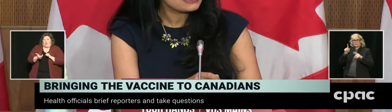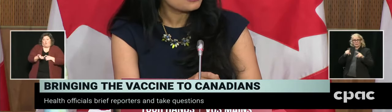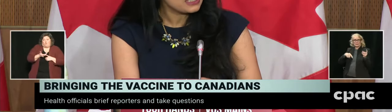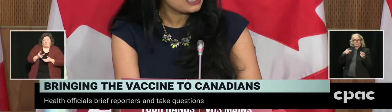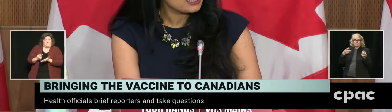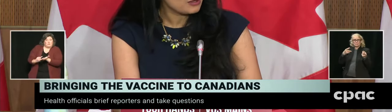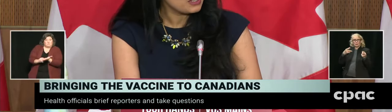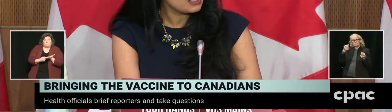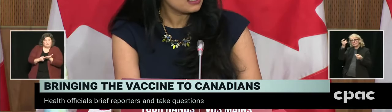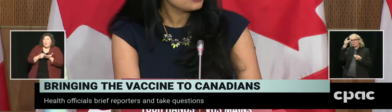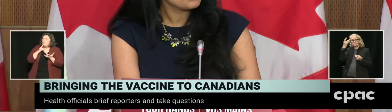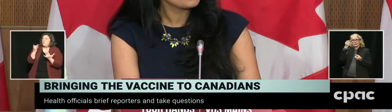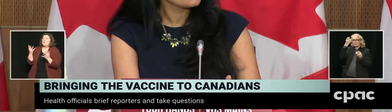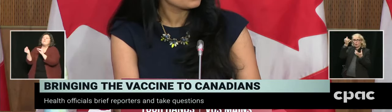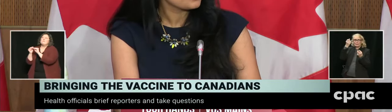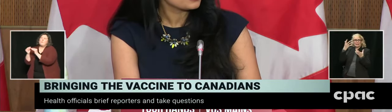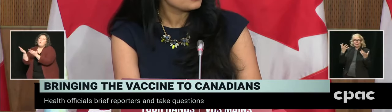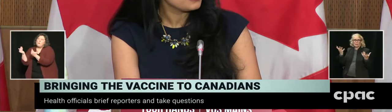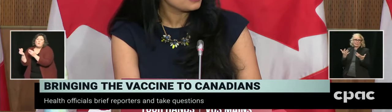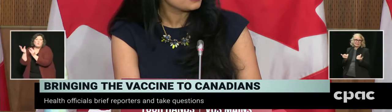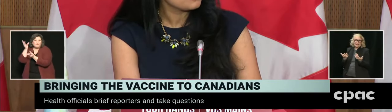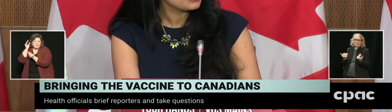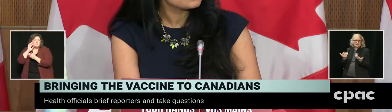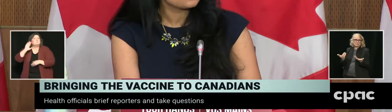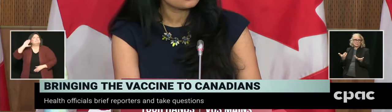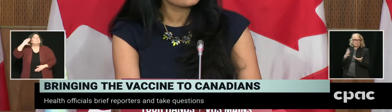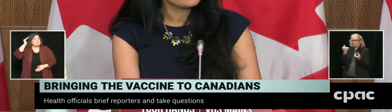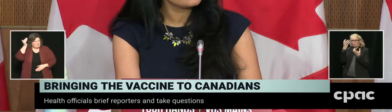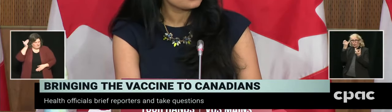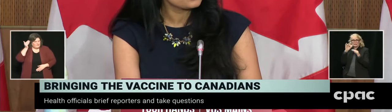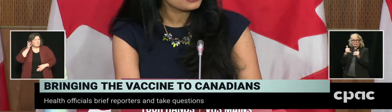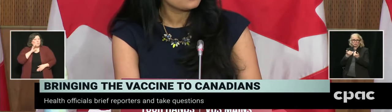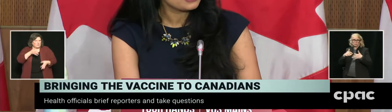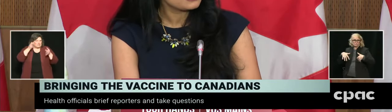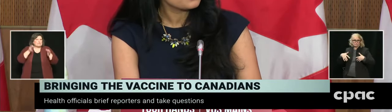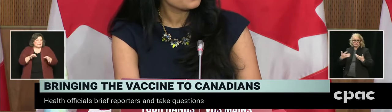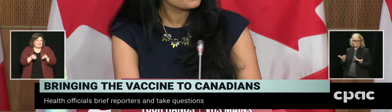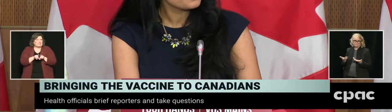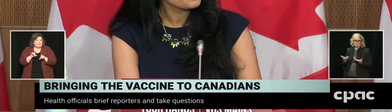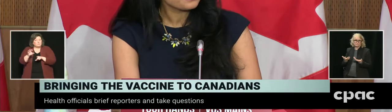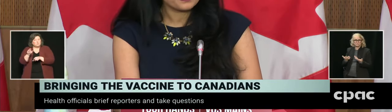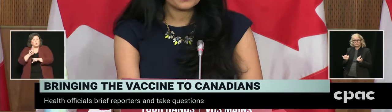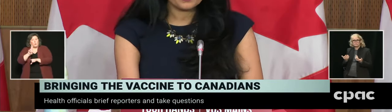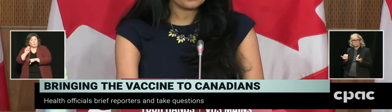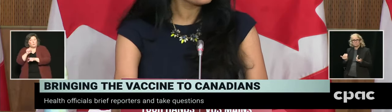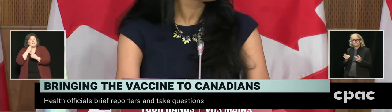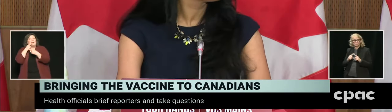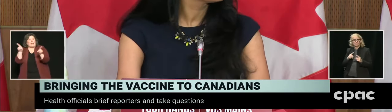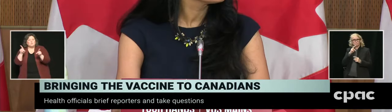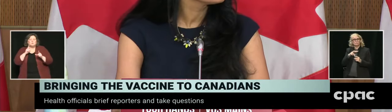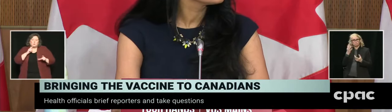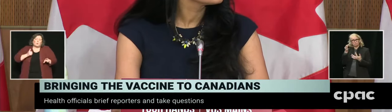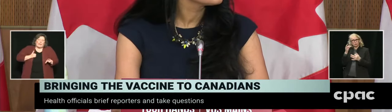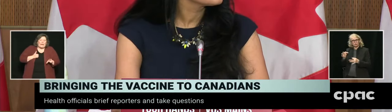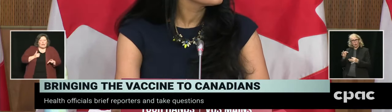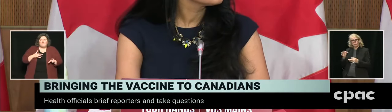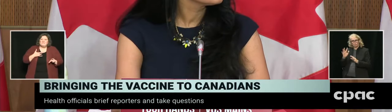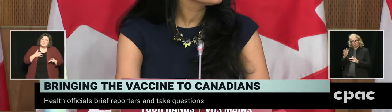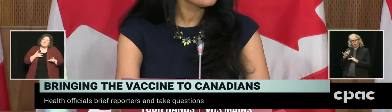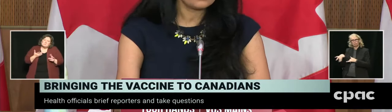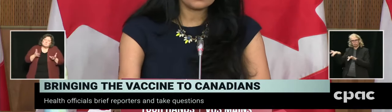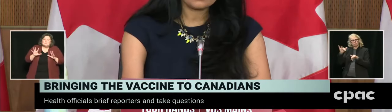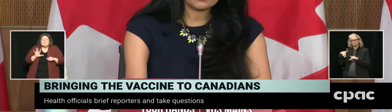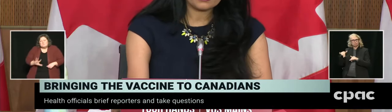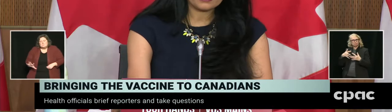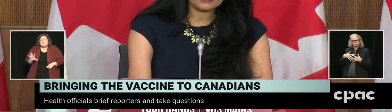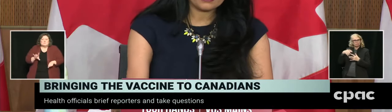expecting some data to come in, but we're on track to make decisions in similar timelines. A question for Ms. Reza